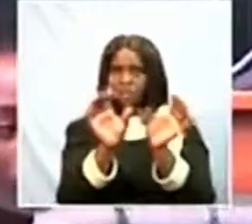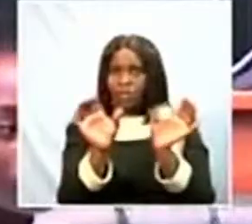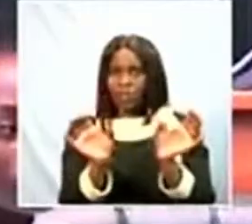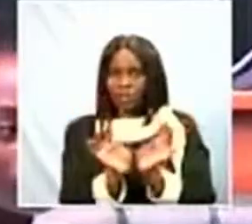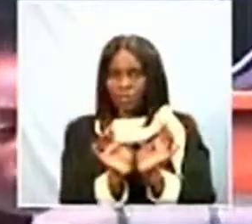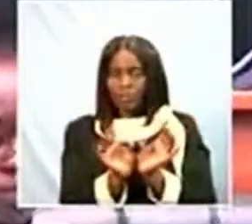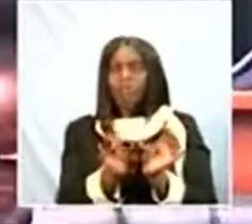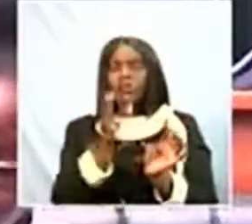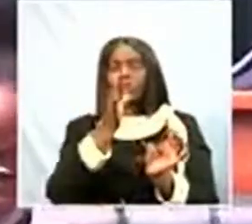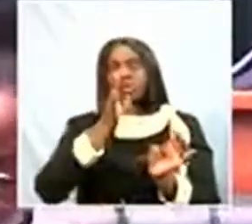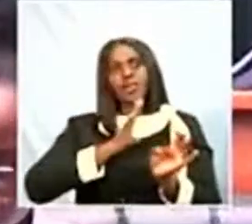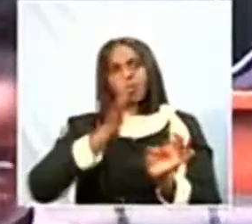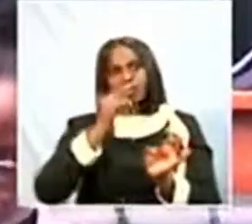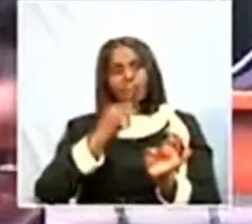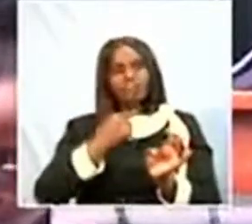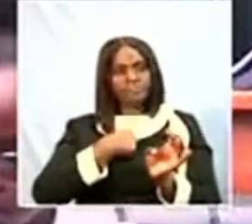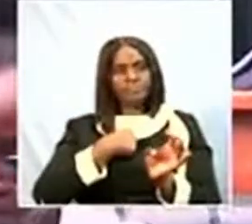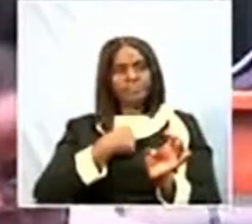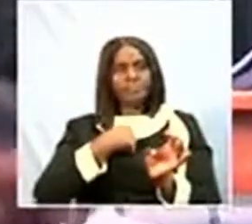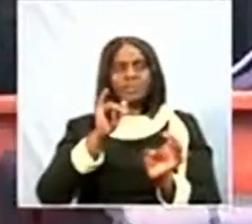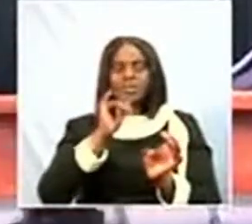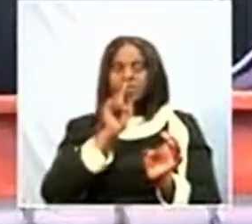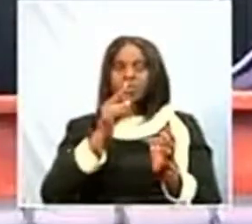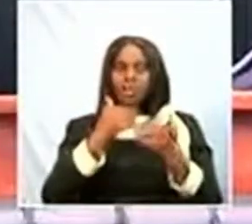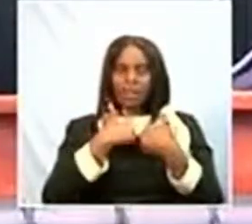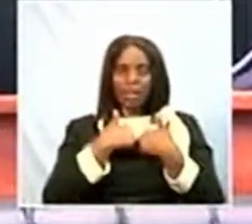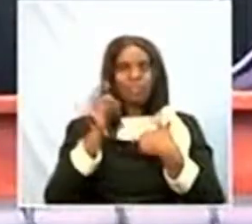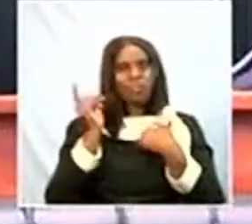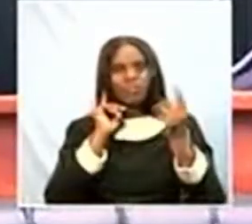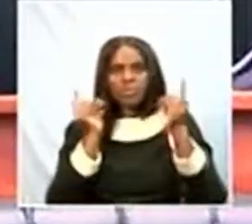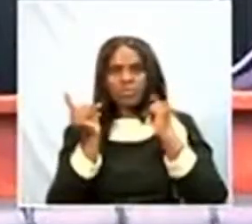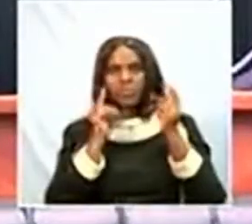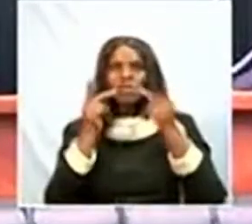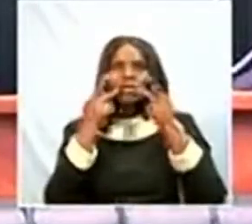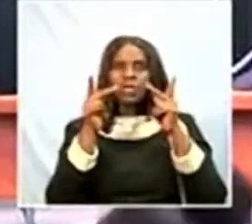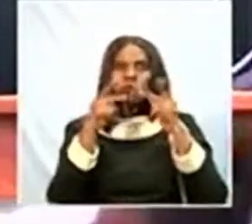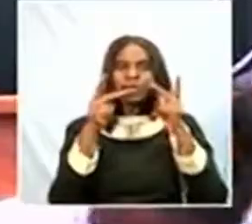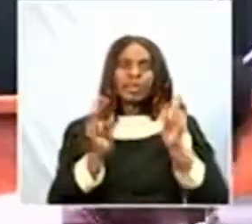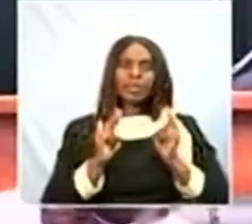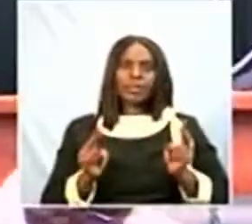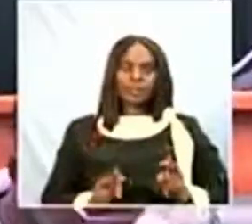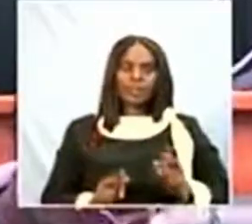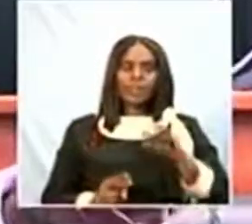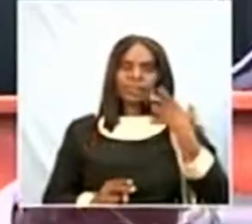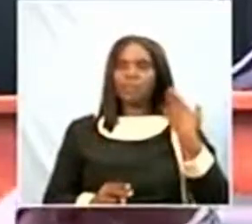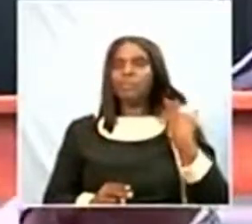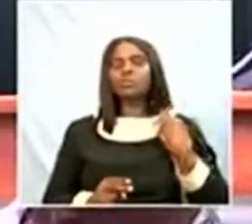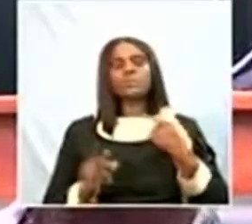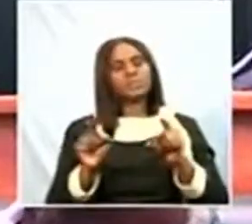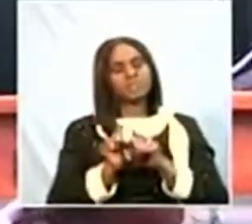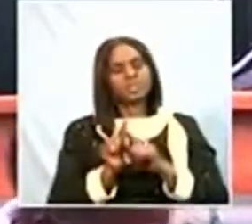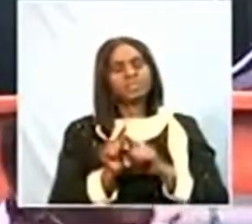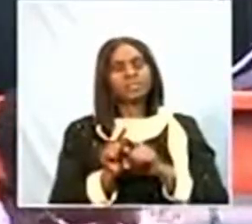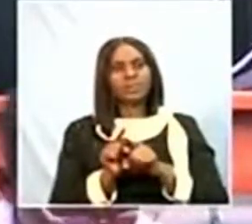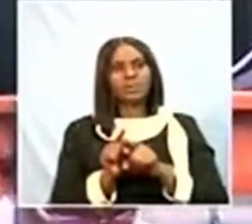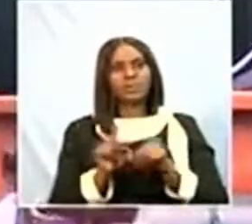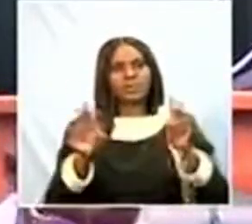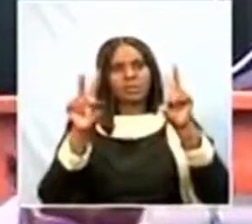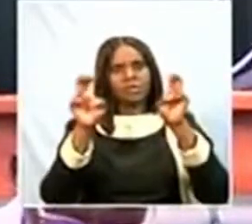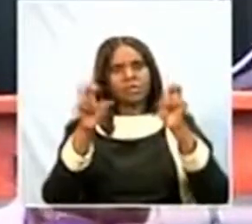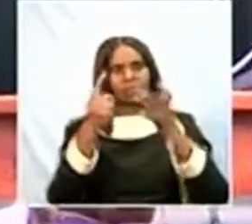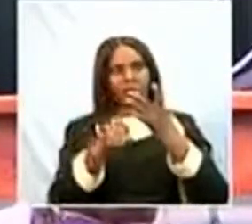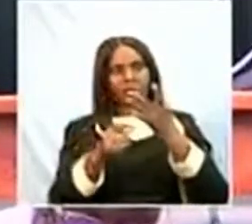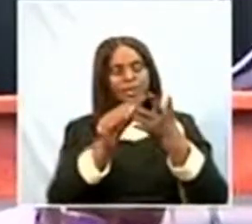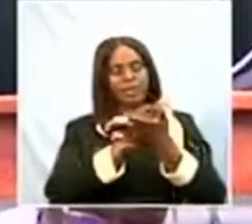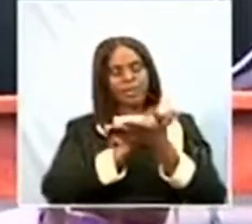Madam Speaker, I'm talking on climate concerning the public health, and our theme is